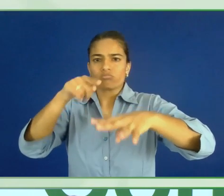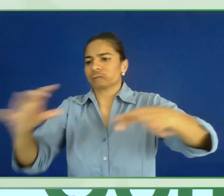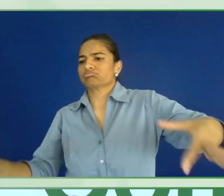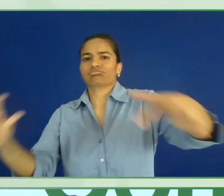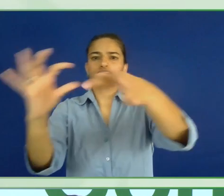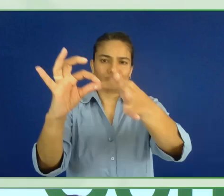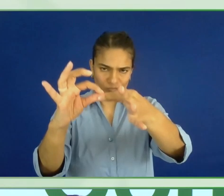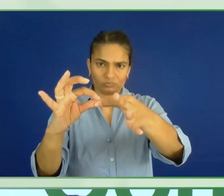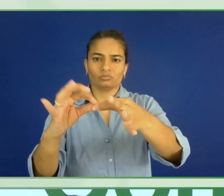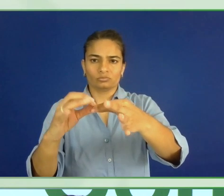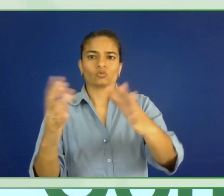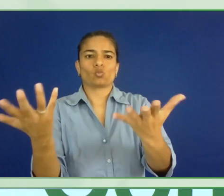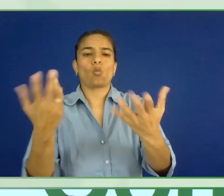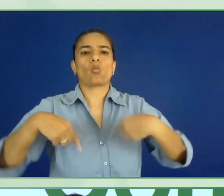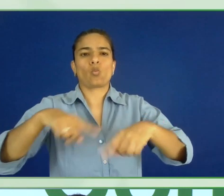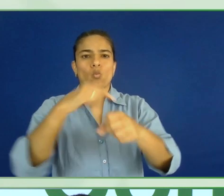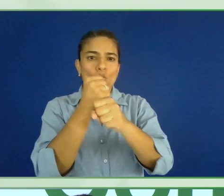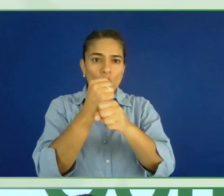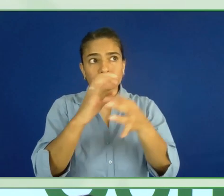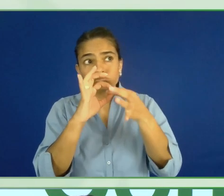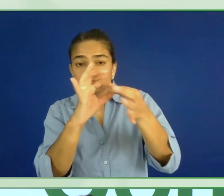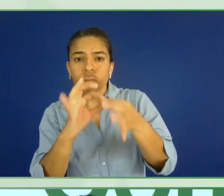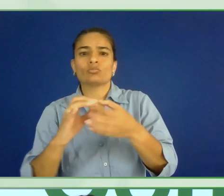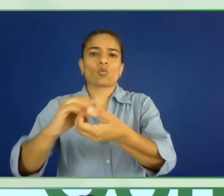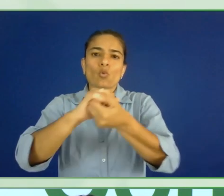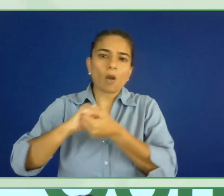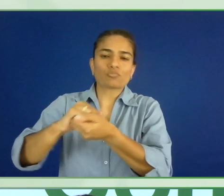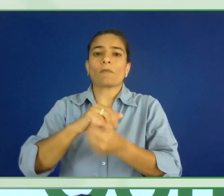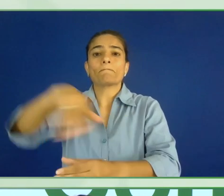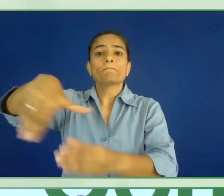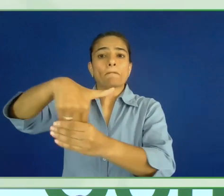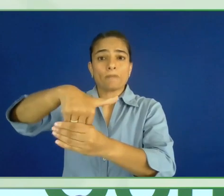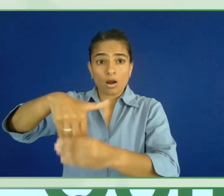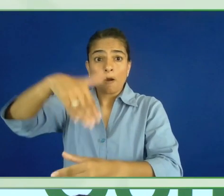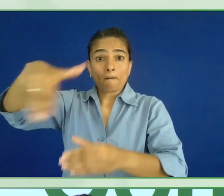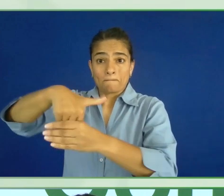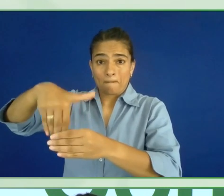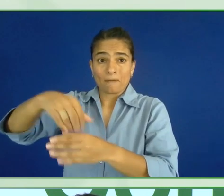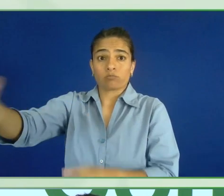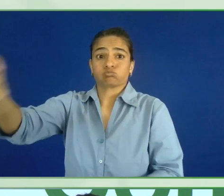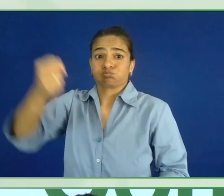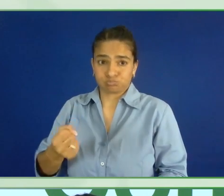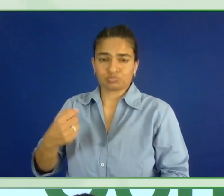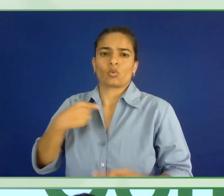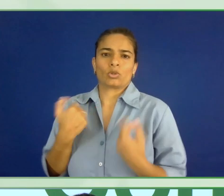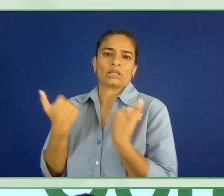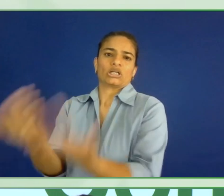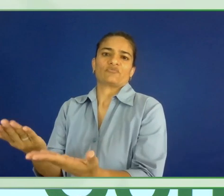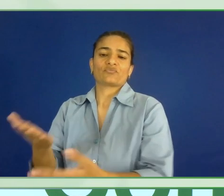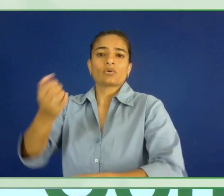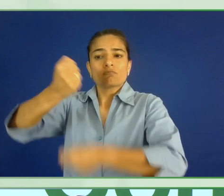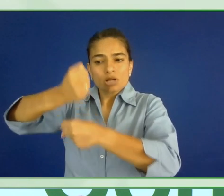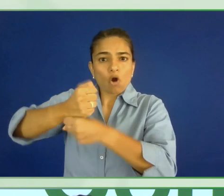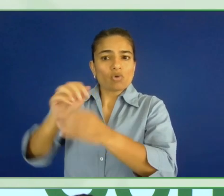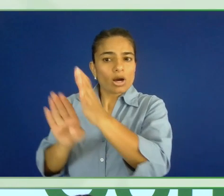and collaborate with our members who are employment service providers and career development specialists. We also engage with